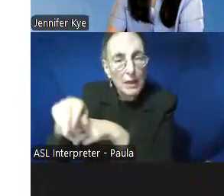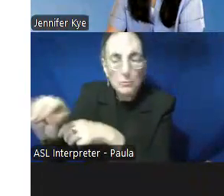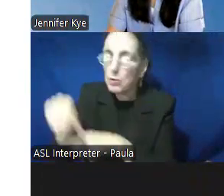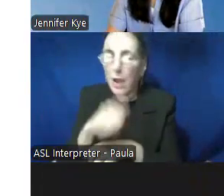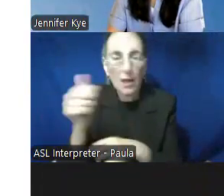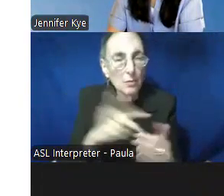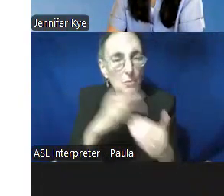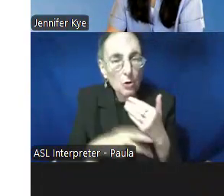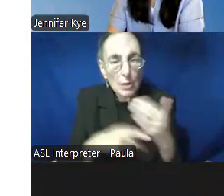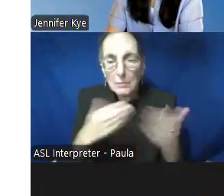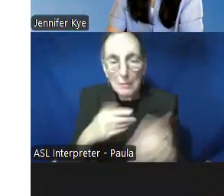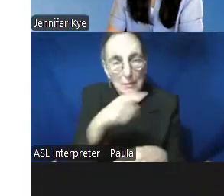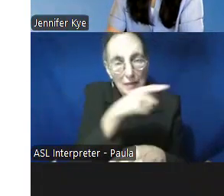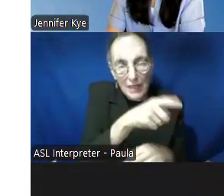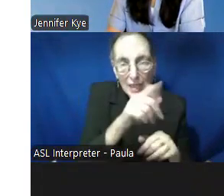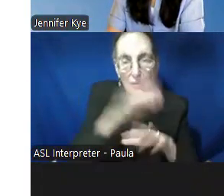the client instead.